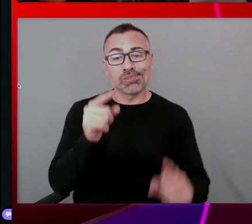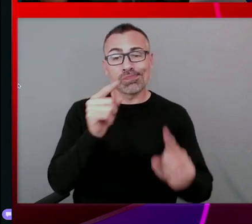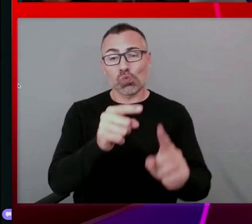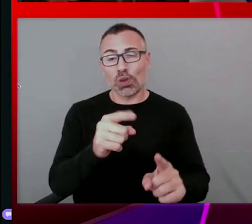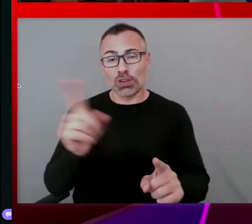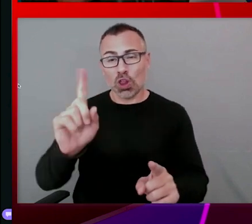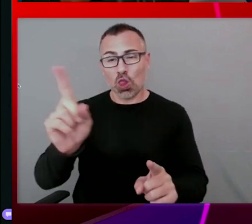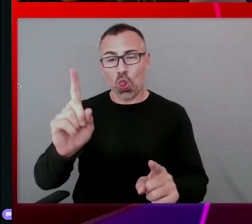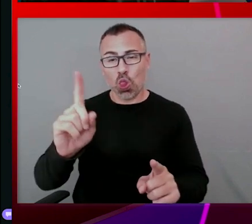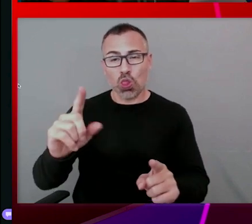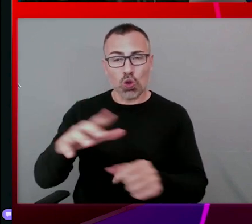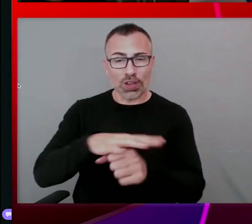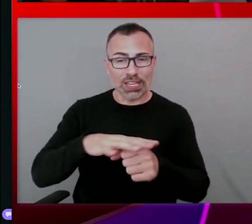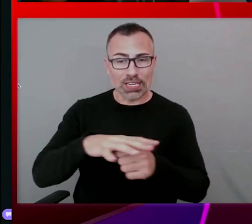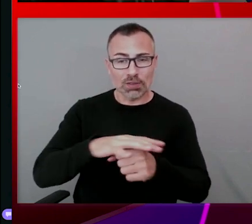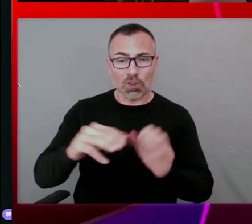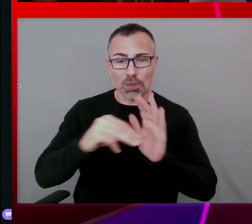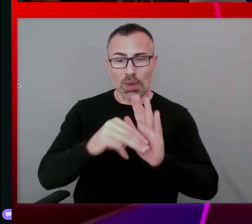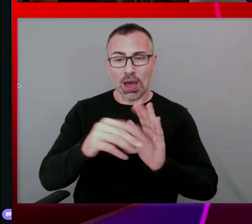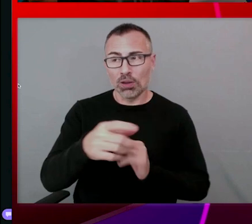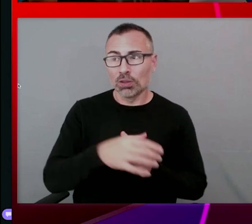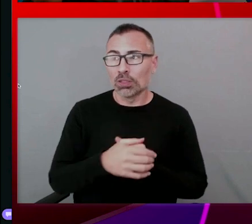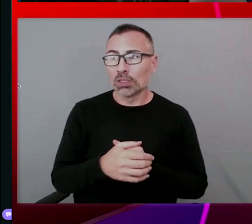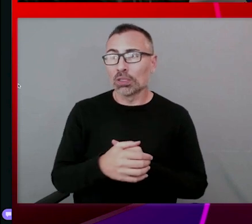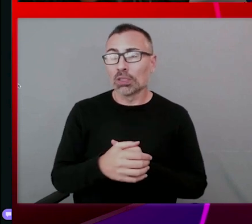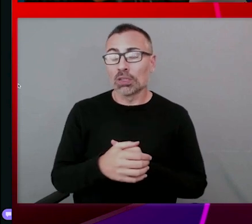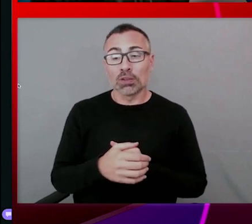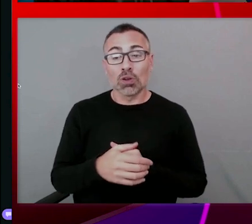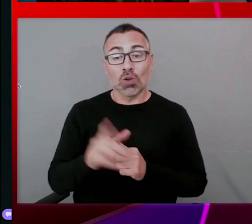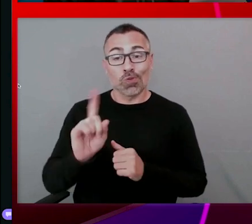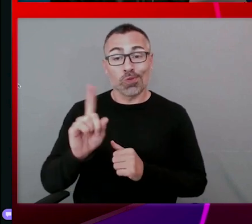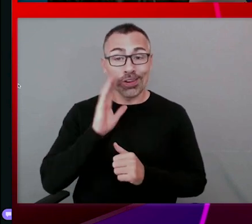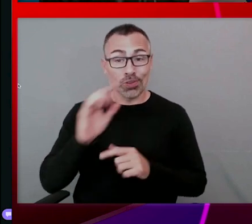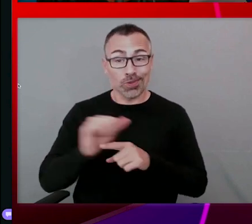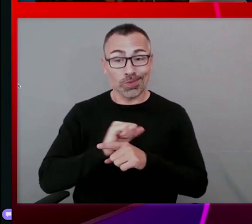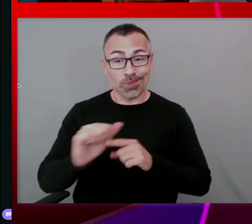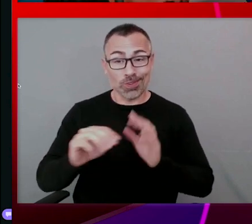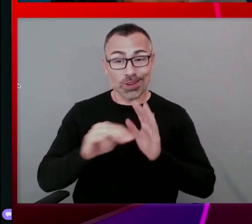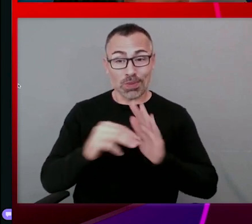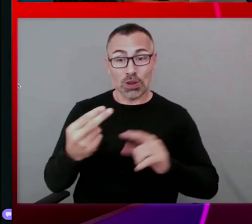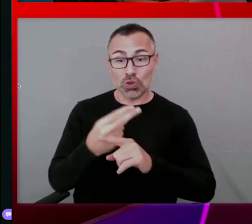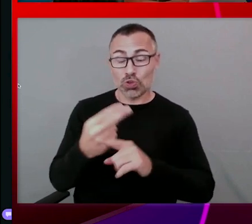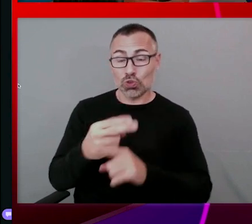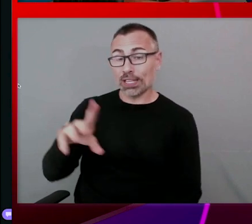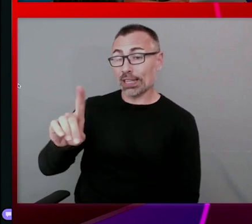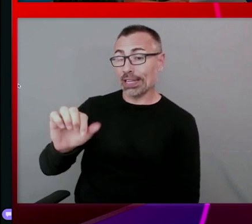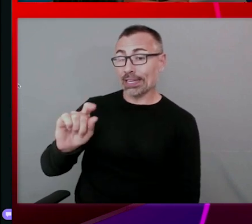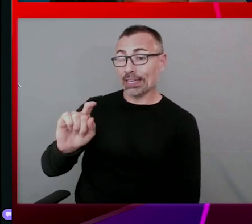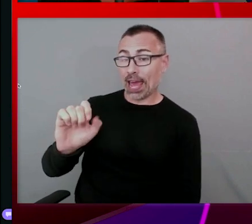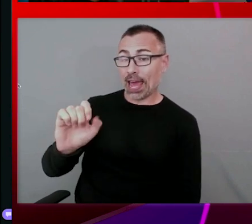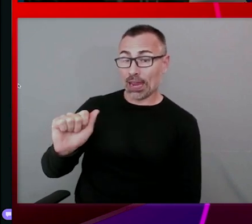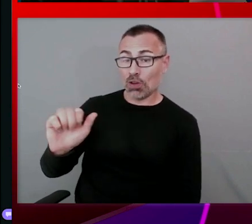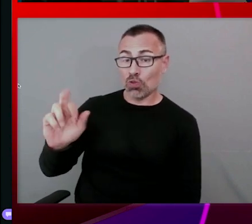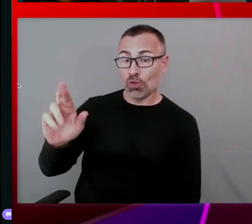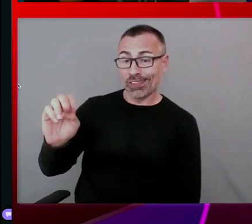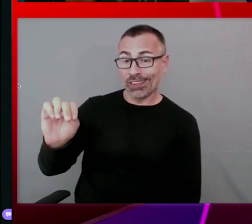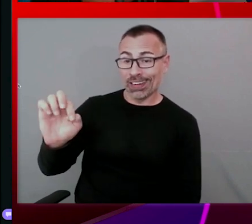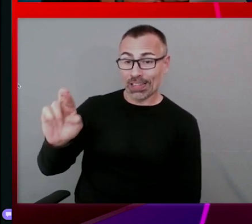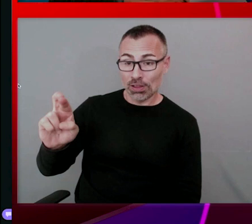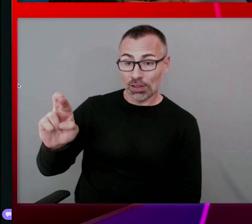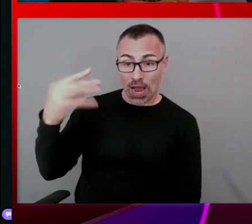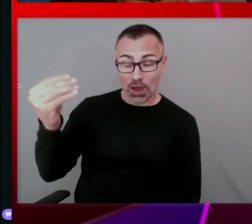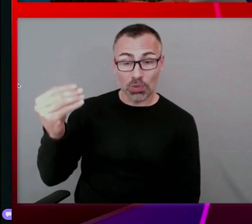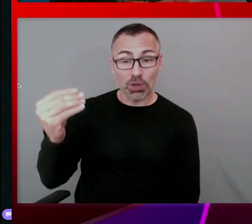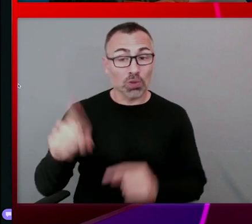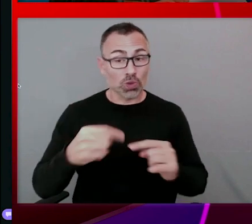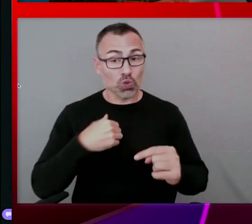location where you actually train a model using that data Wrangler output. And then once you have that location, you